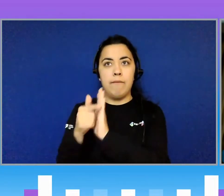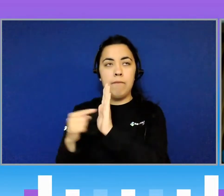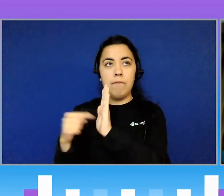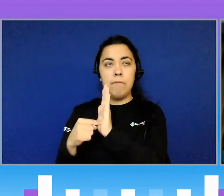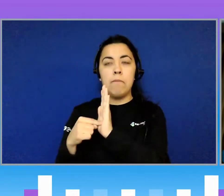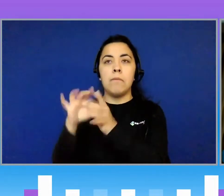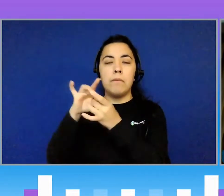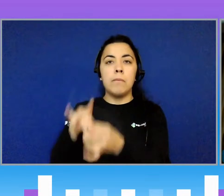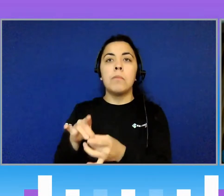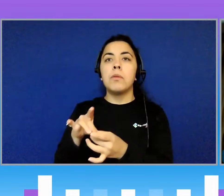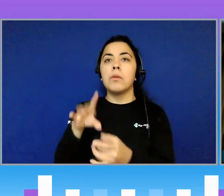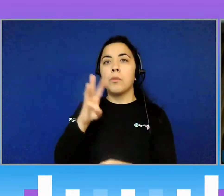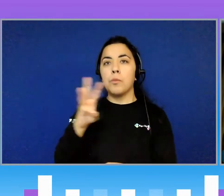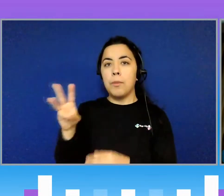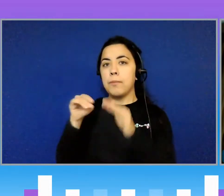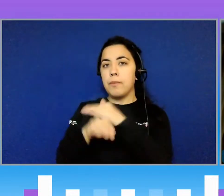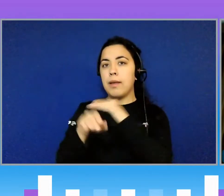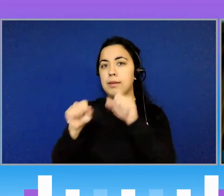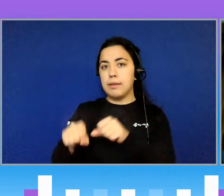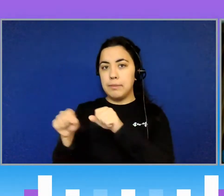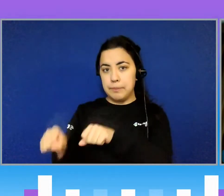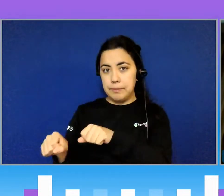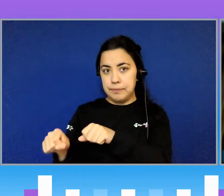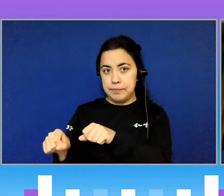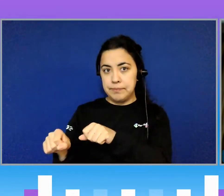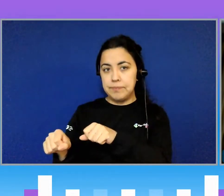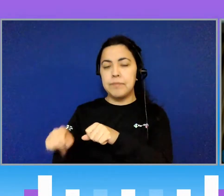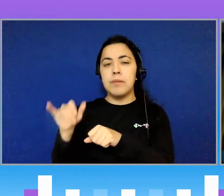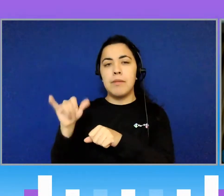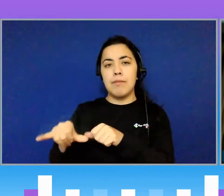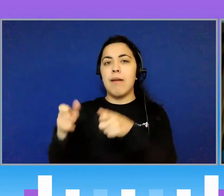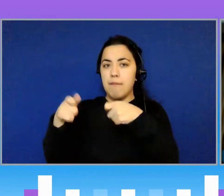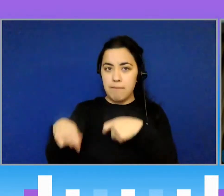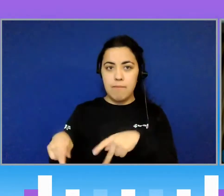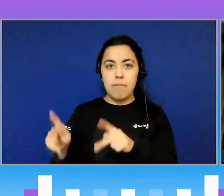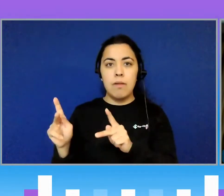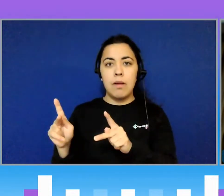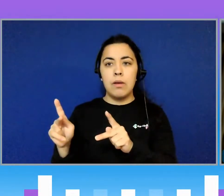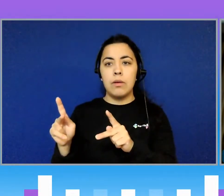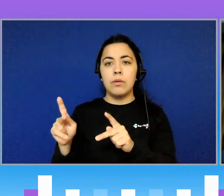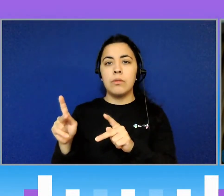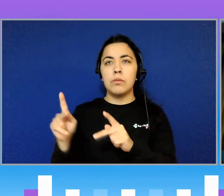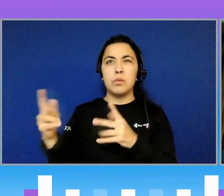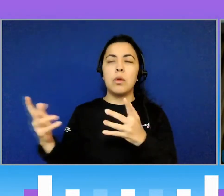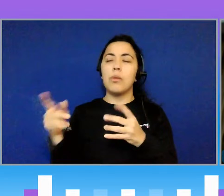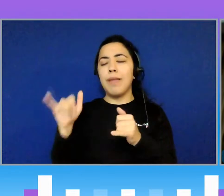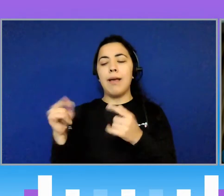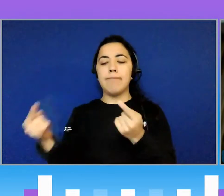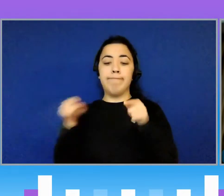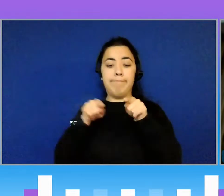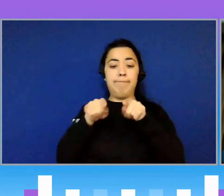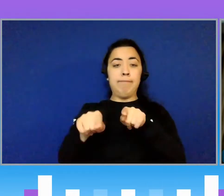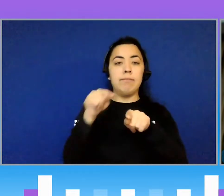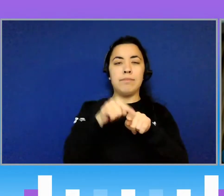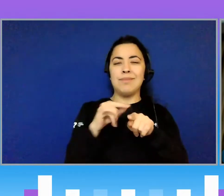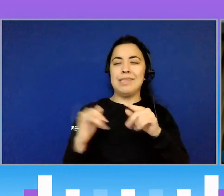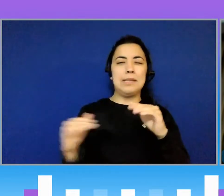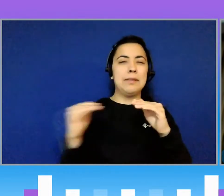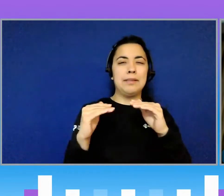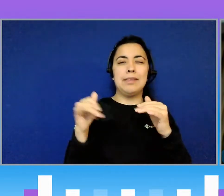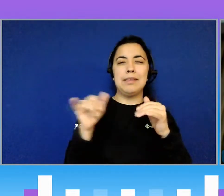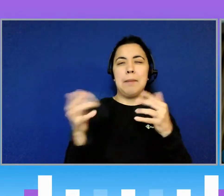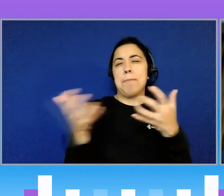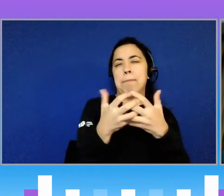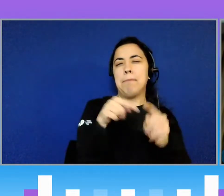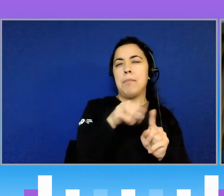web accessibility that is aligned to WCAG. What might